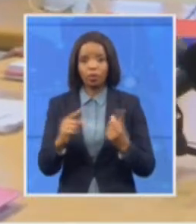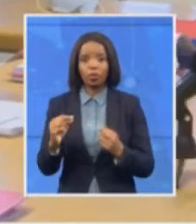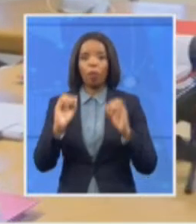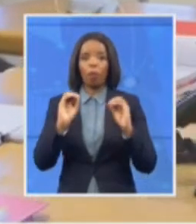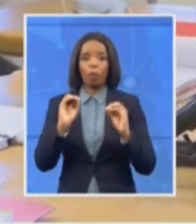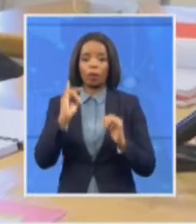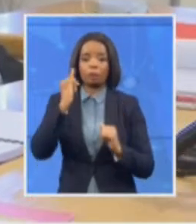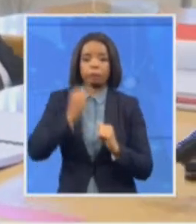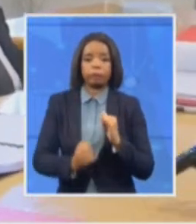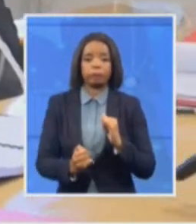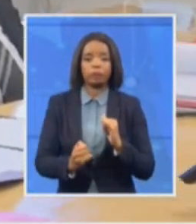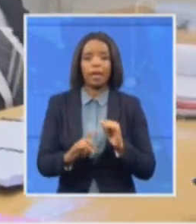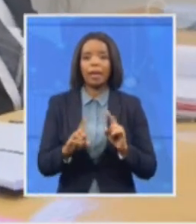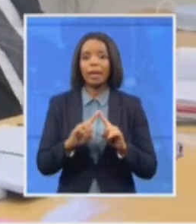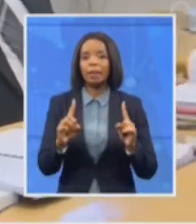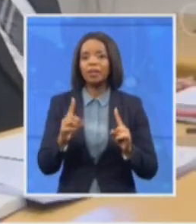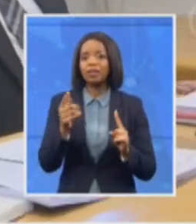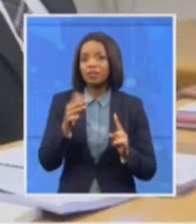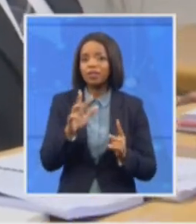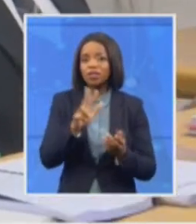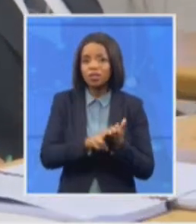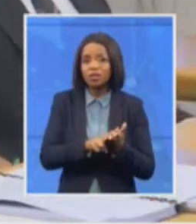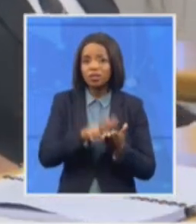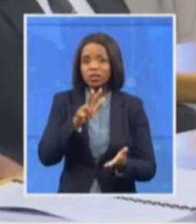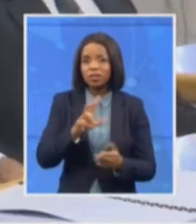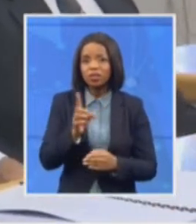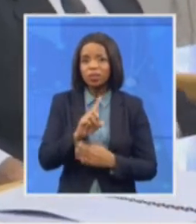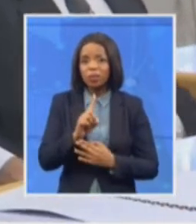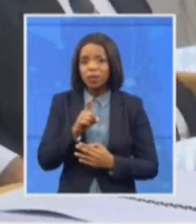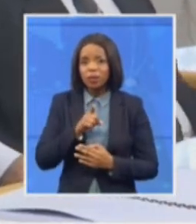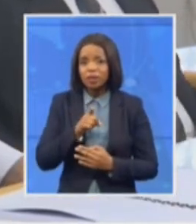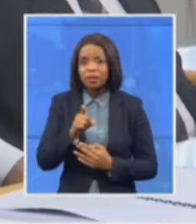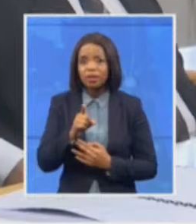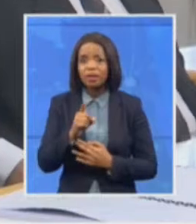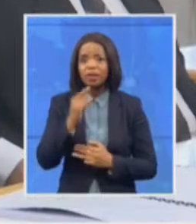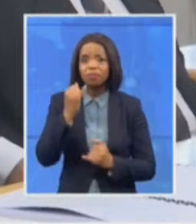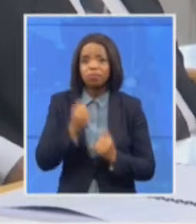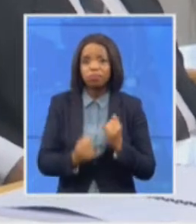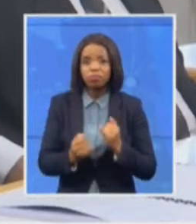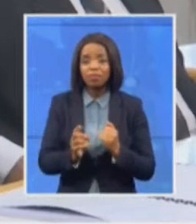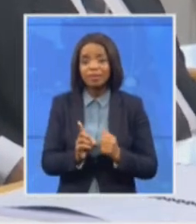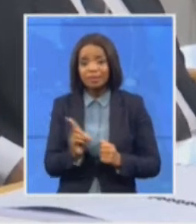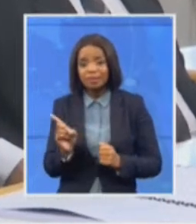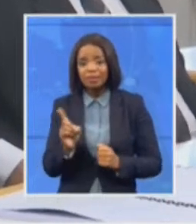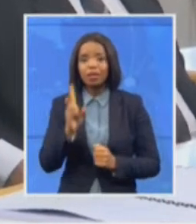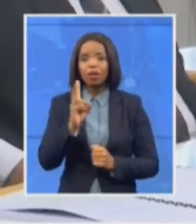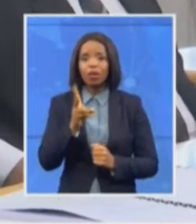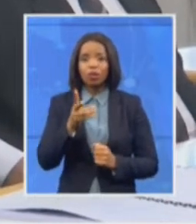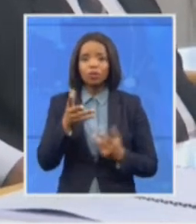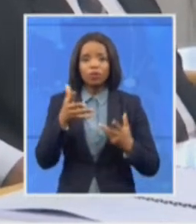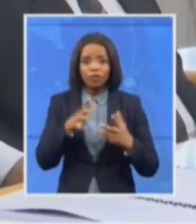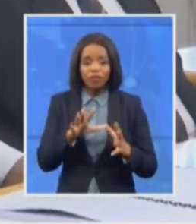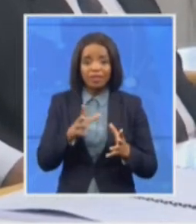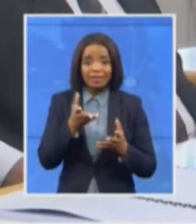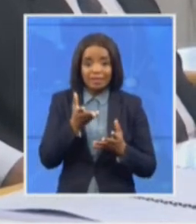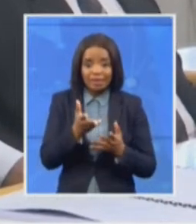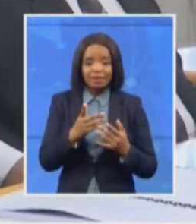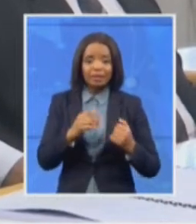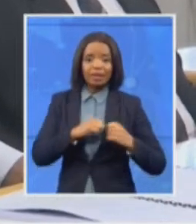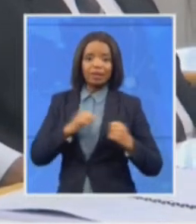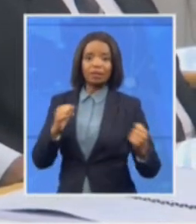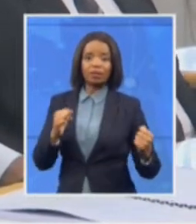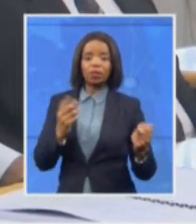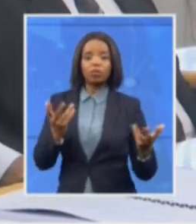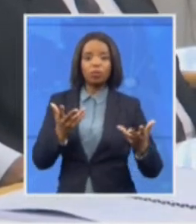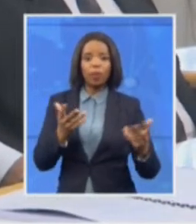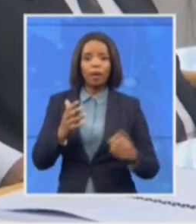discrepancy is not her fault, Chairperson. She at all times, she even disclosed it in her letter to the SABC on the 19th of November. So just to understand,